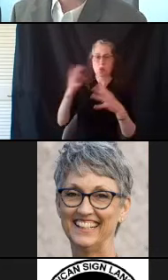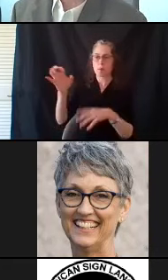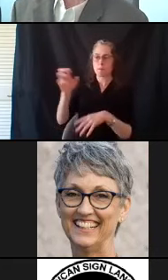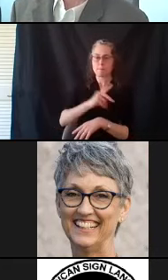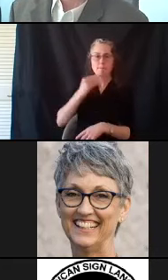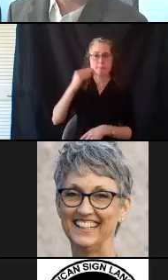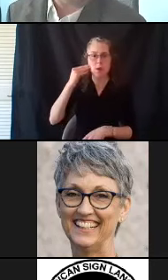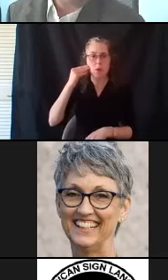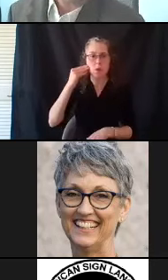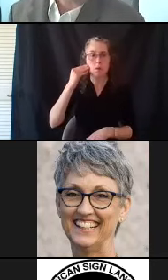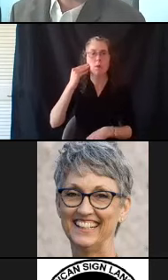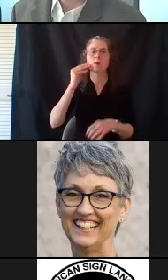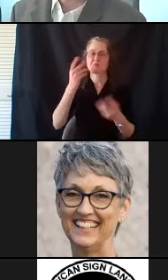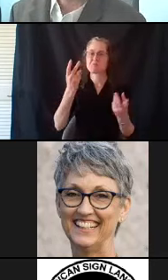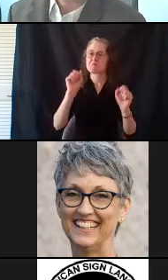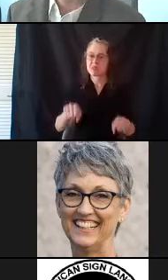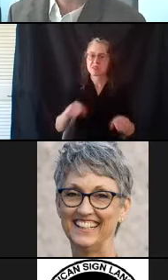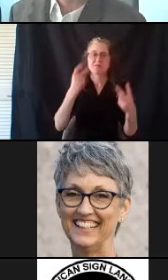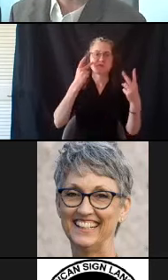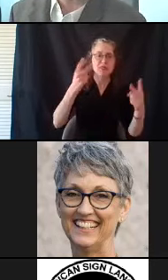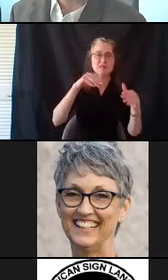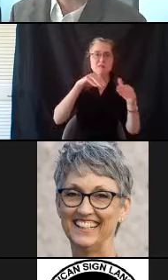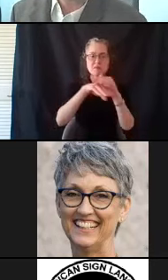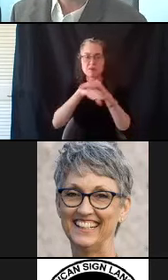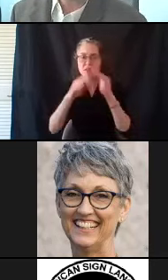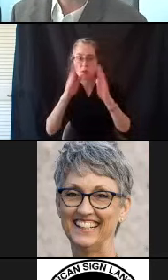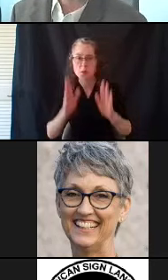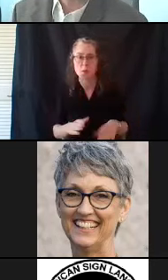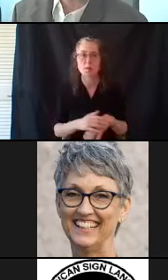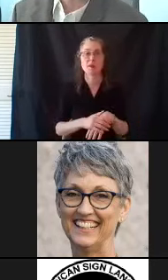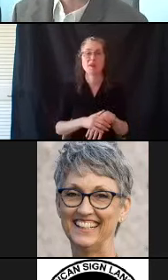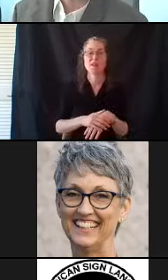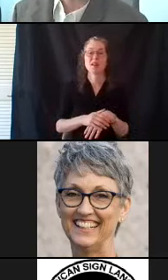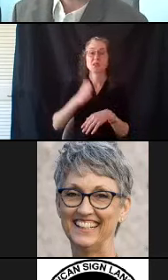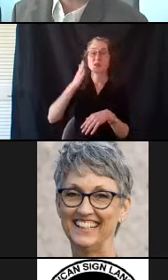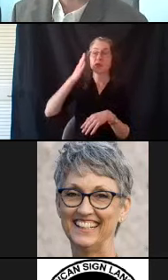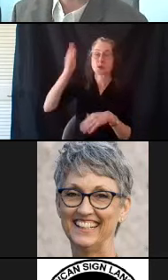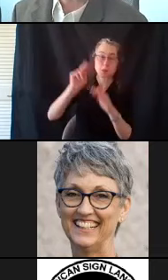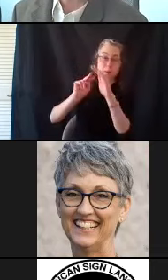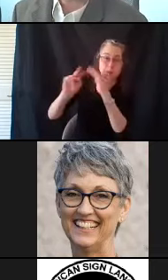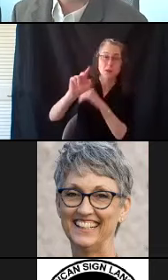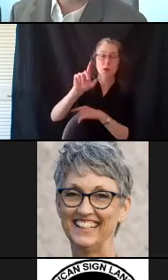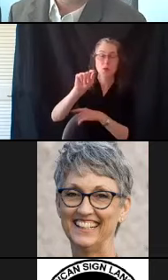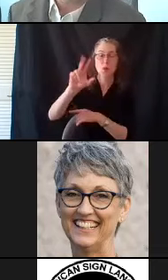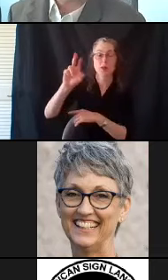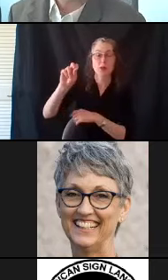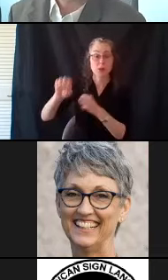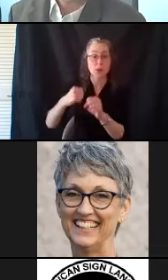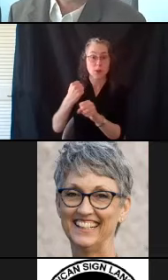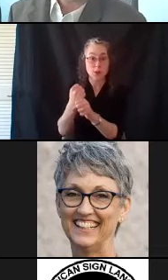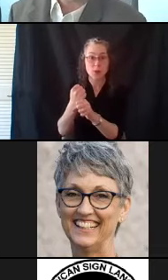only, 9 years from now, it's projected that there will be 70 million Americans ages 65 and